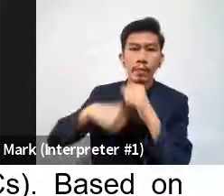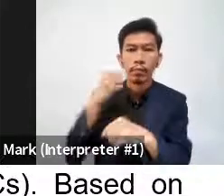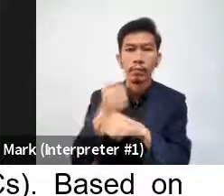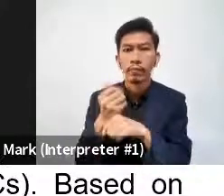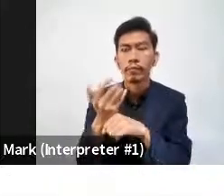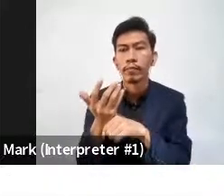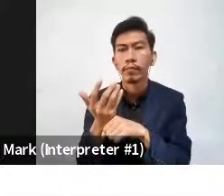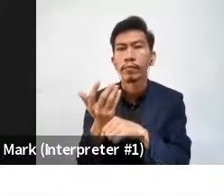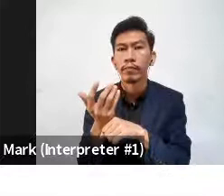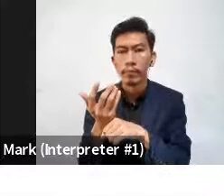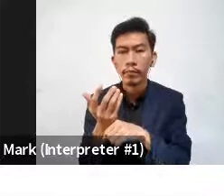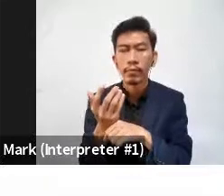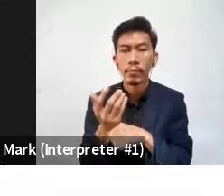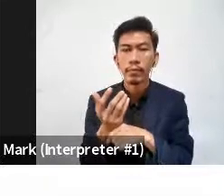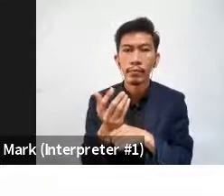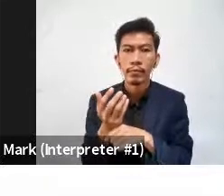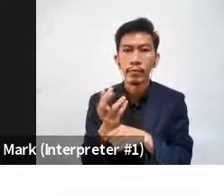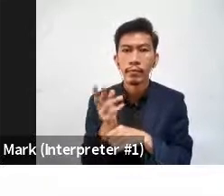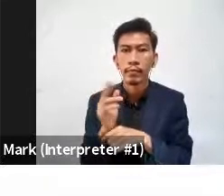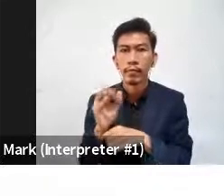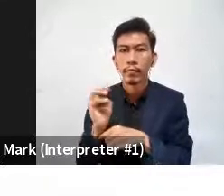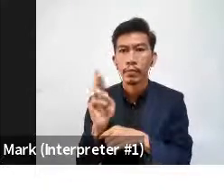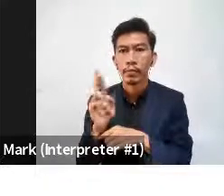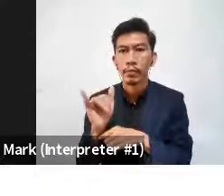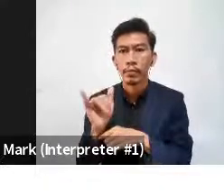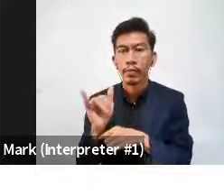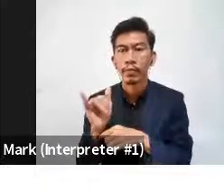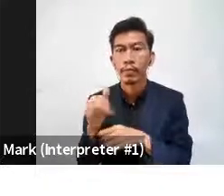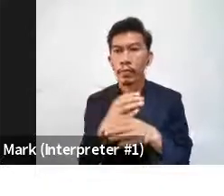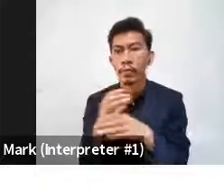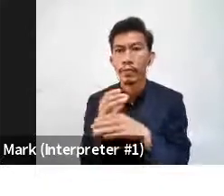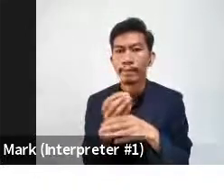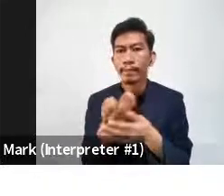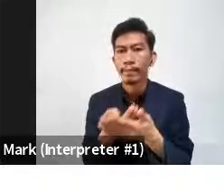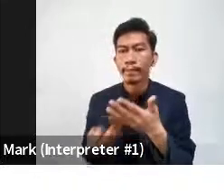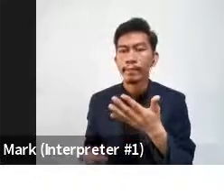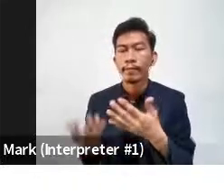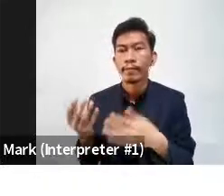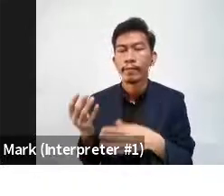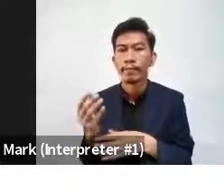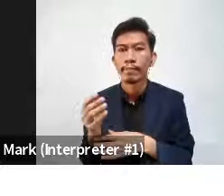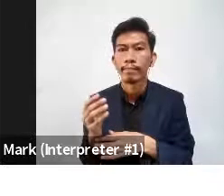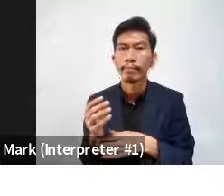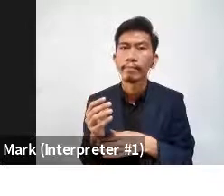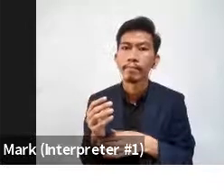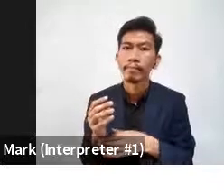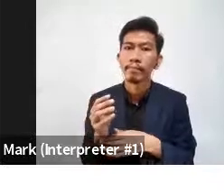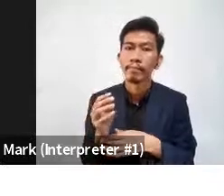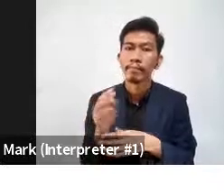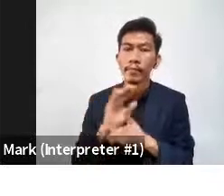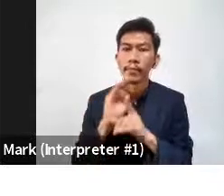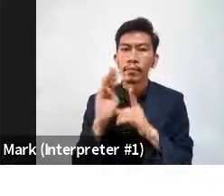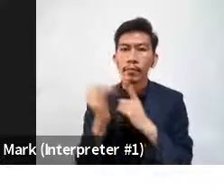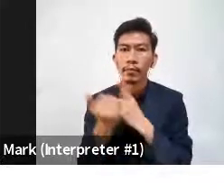so this is primary care facility, barangay health station, the number of level 1 and level